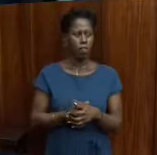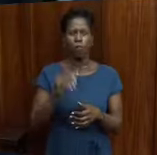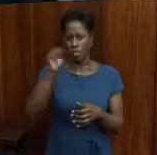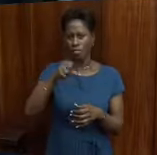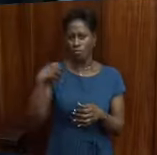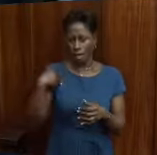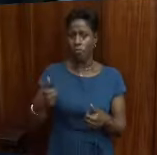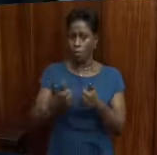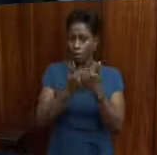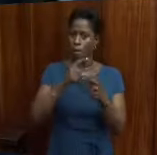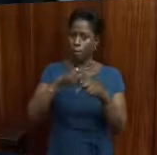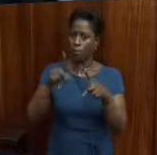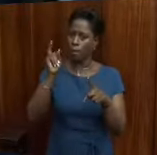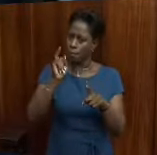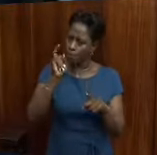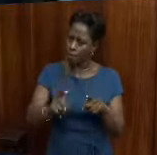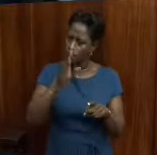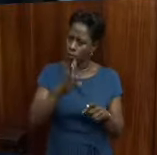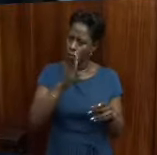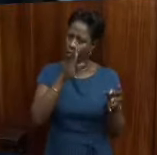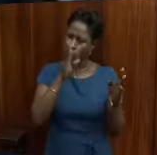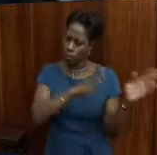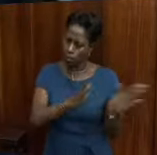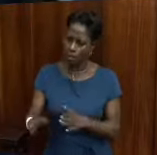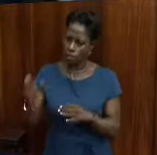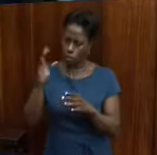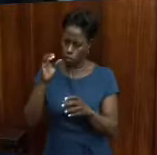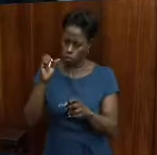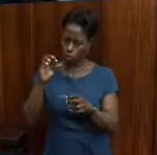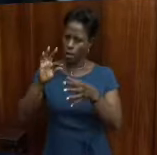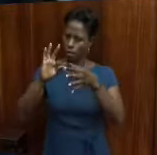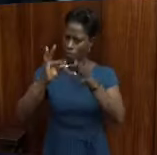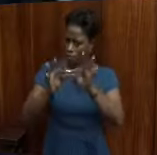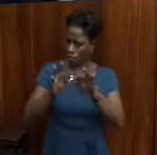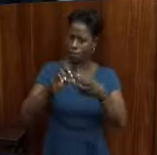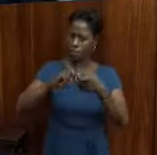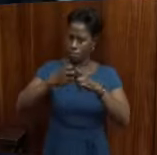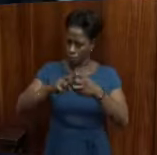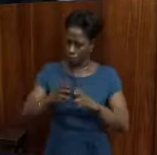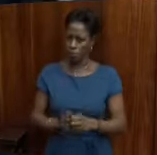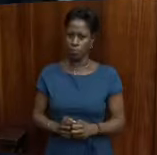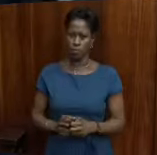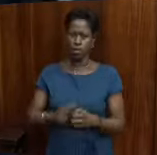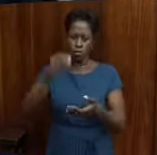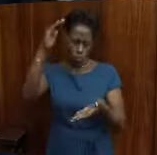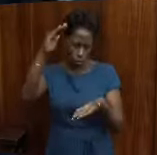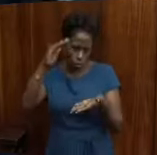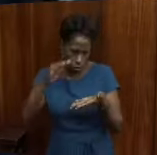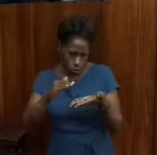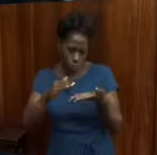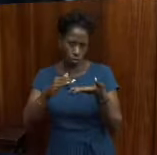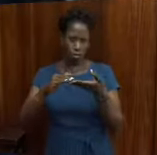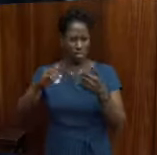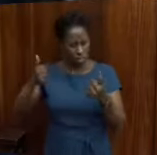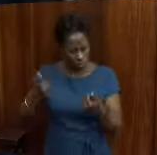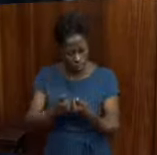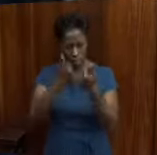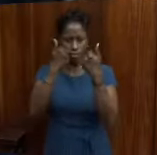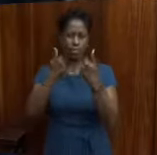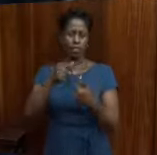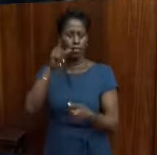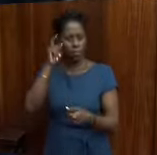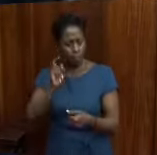levels. Therefore, coordinating actions among the participating countries is critical to maximize synergies, given our common dependence